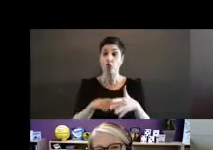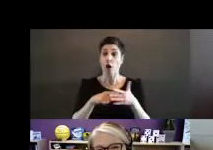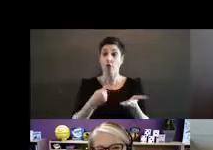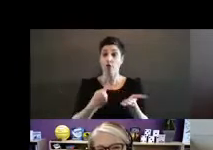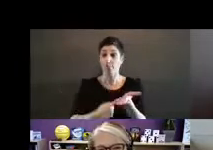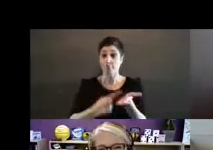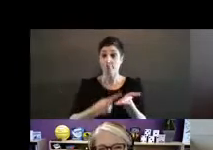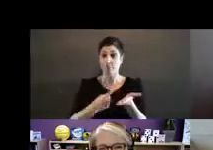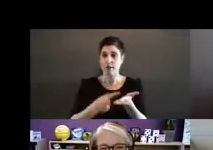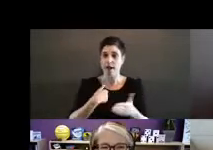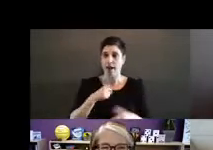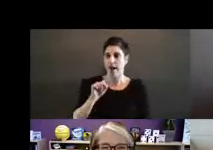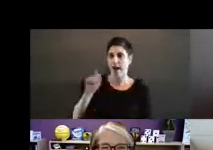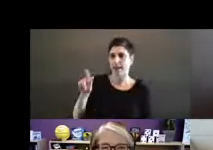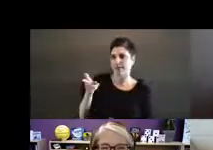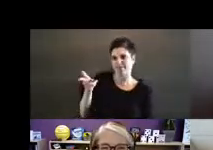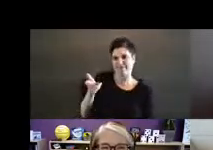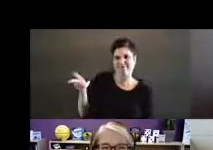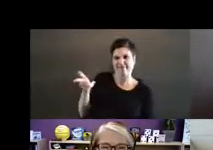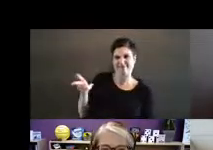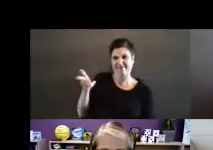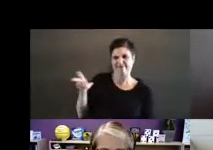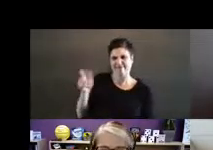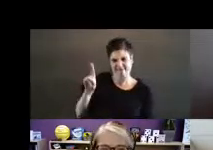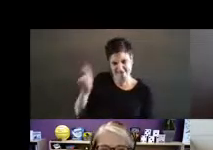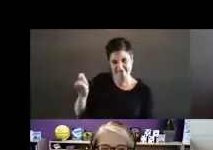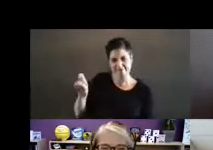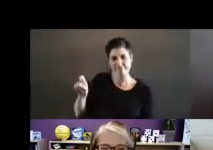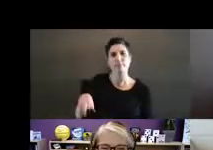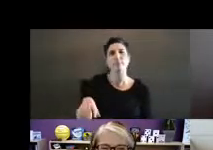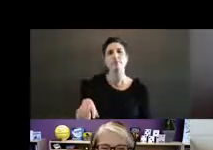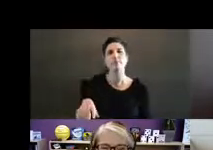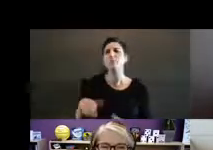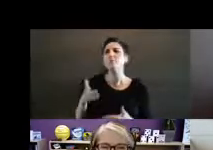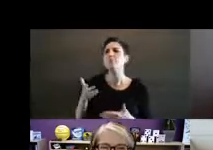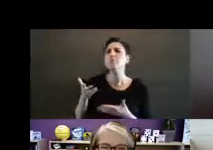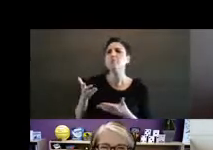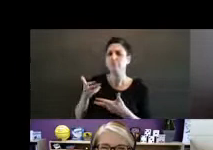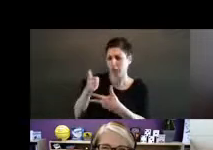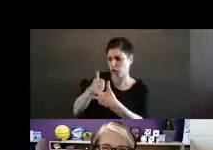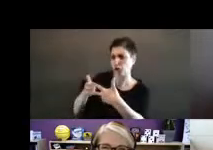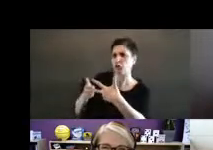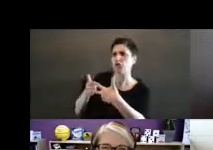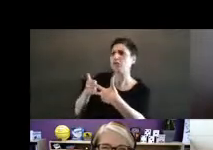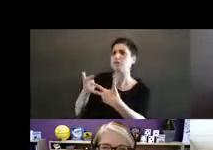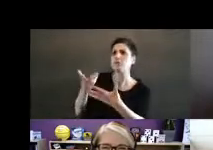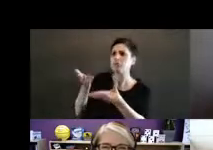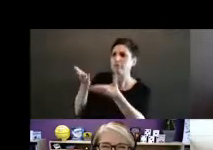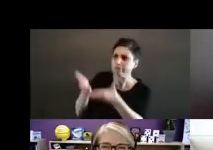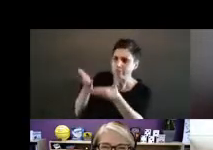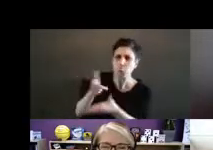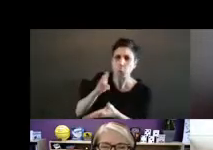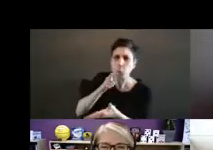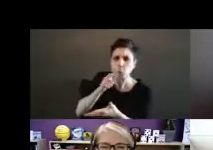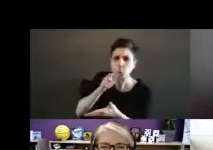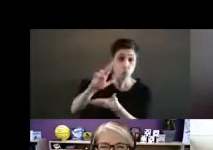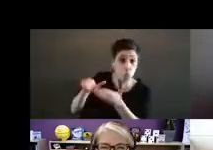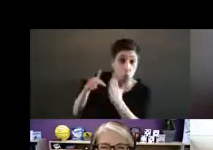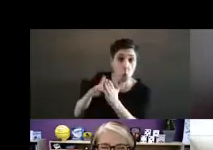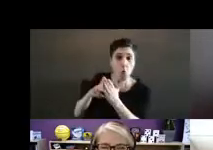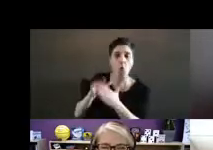first question is to each presenter. Briefly tell us a little bit about you, your role, and your